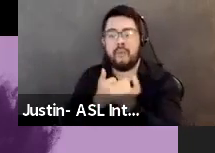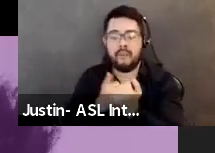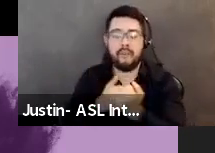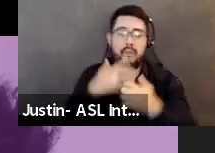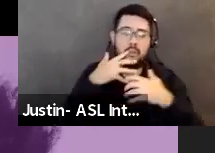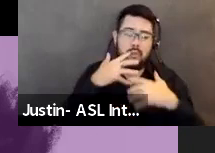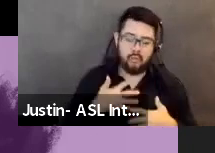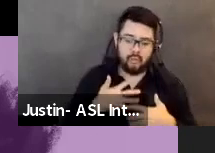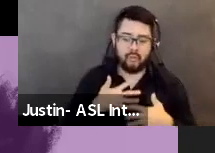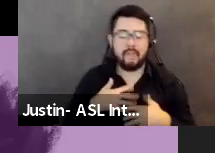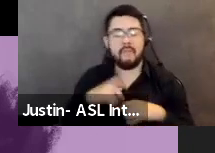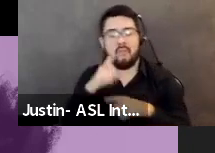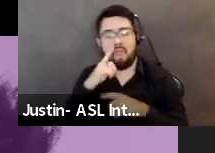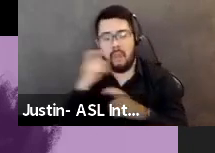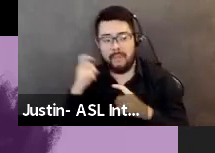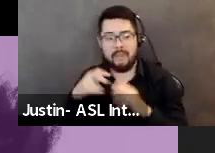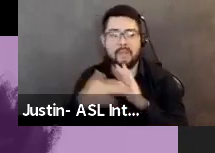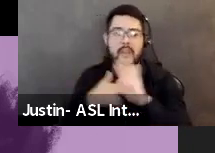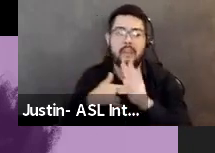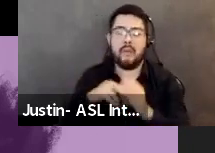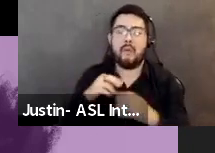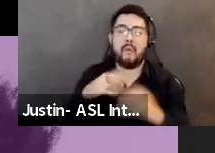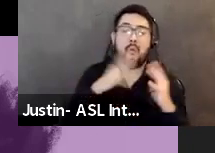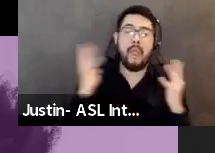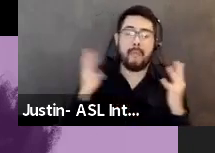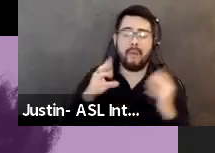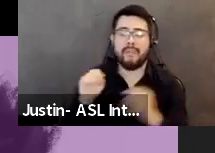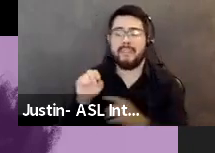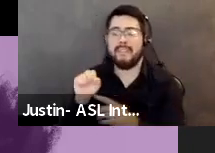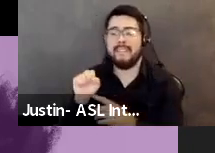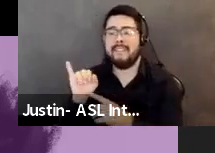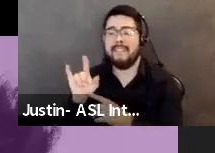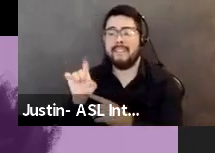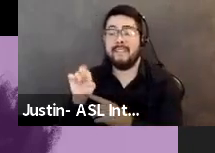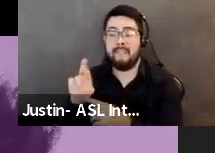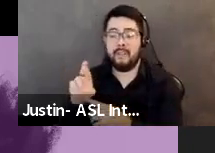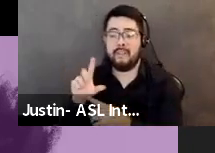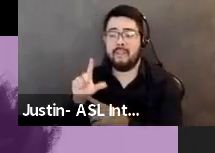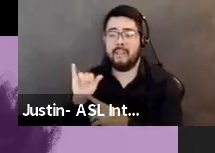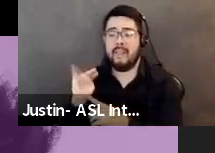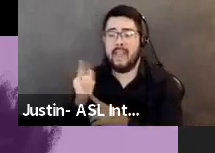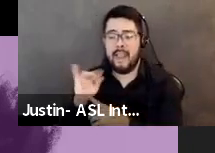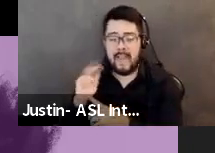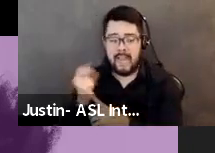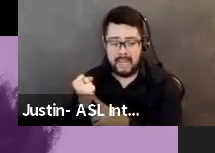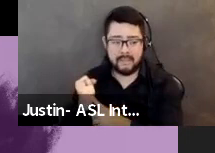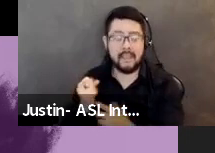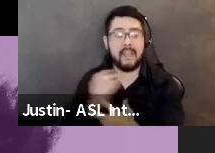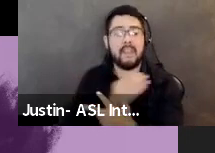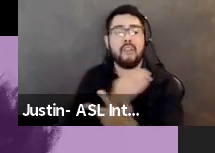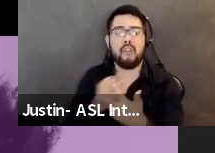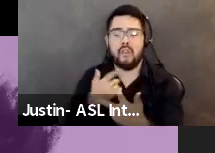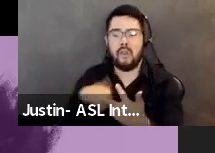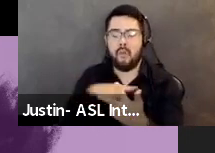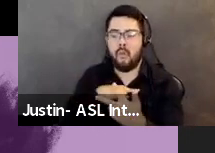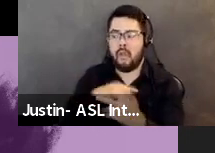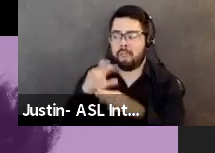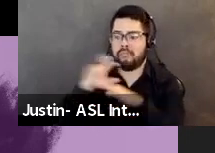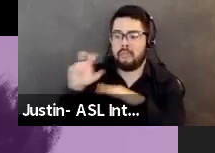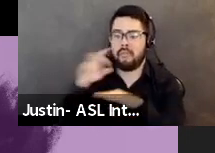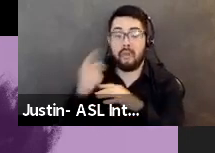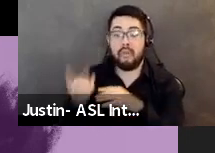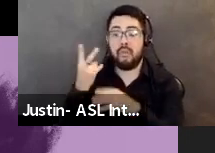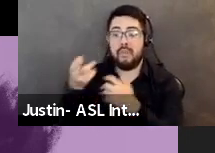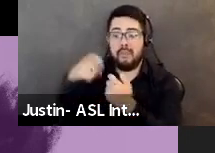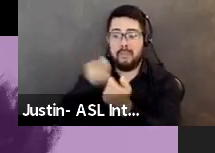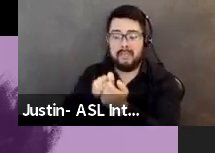and silver linings in addition we are committing to two specific cohorts of training for our high schools